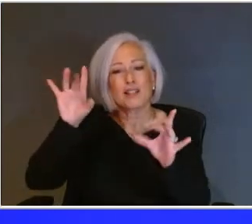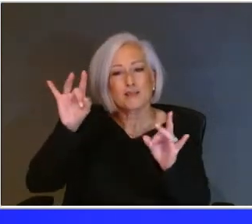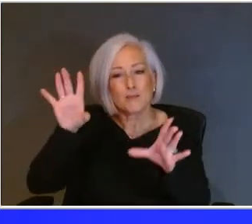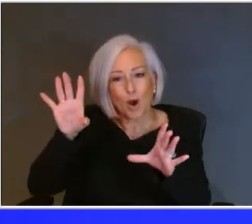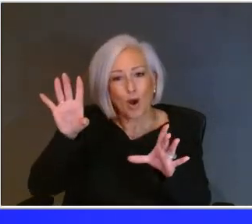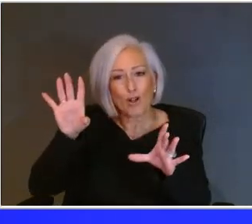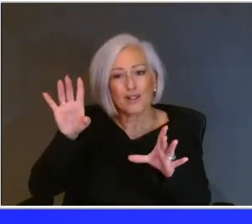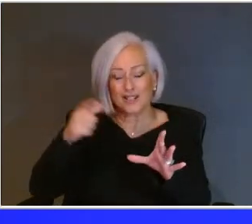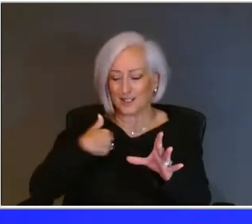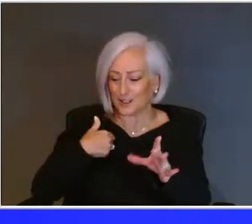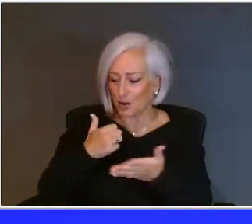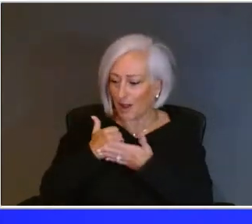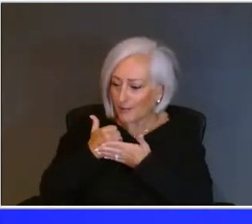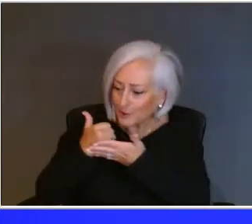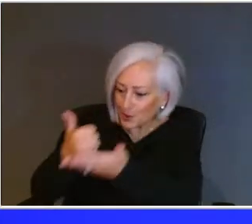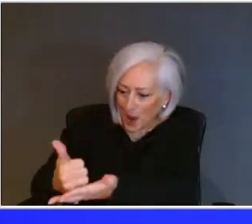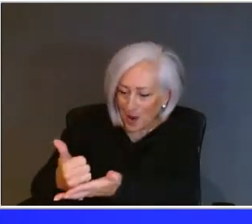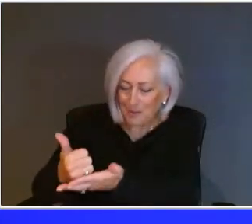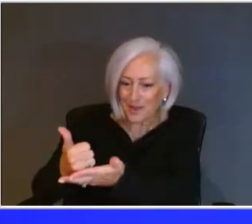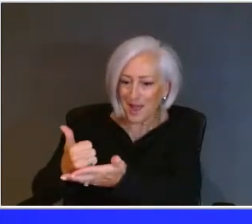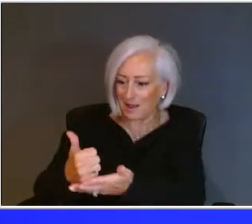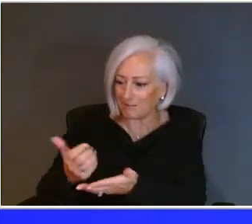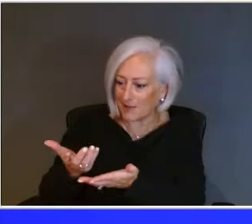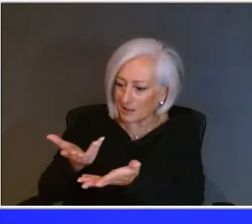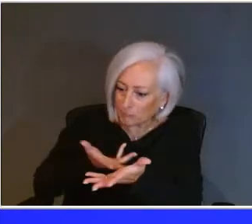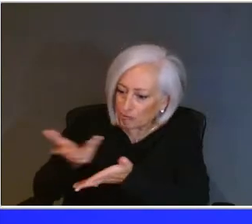help them, coach them through all of that.